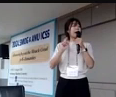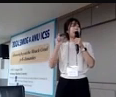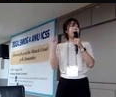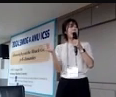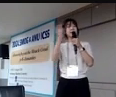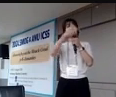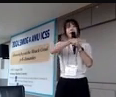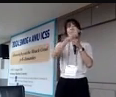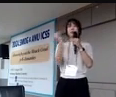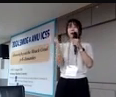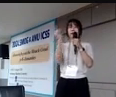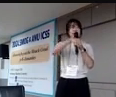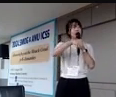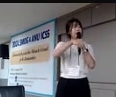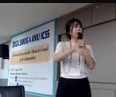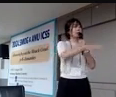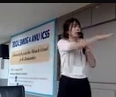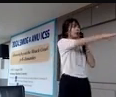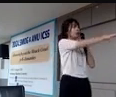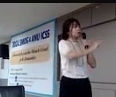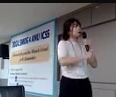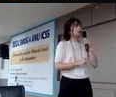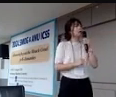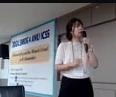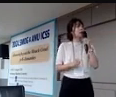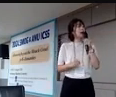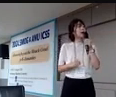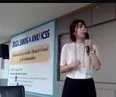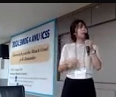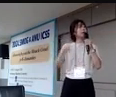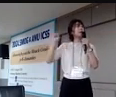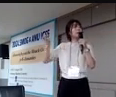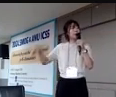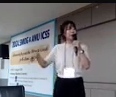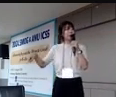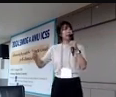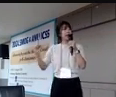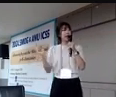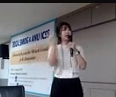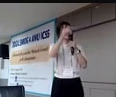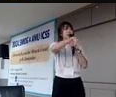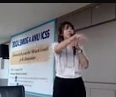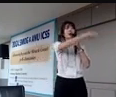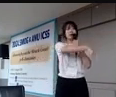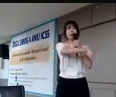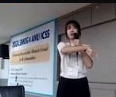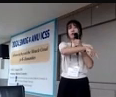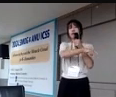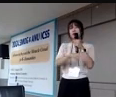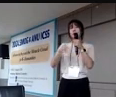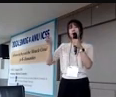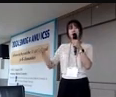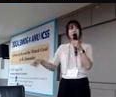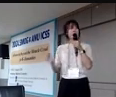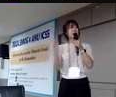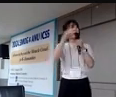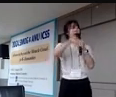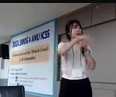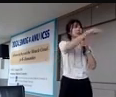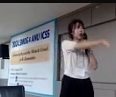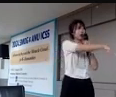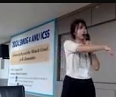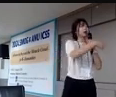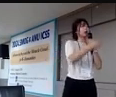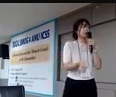have ask that is modified. In 43, we have both the pointing and the modification of verbs. So she